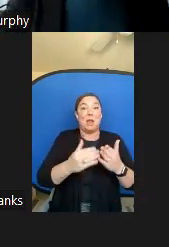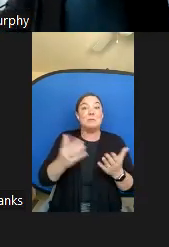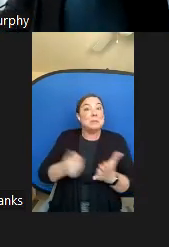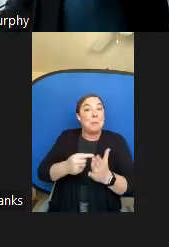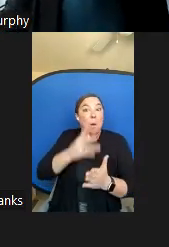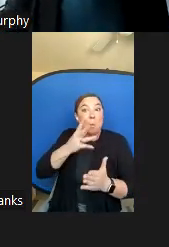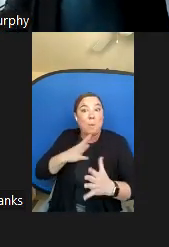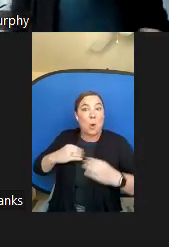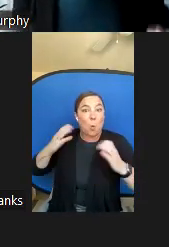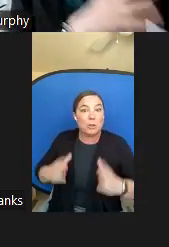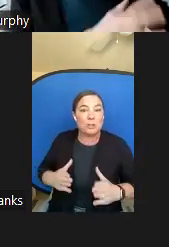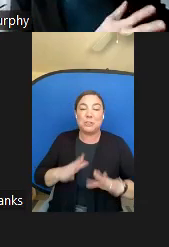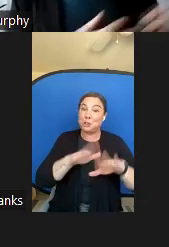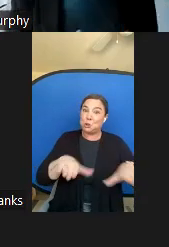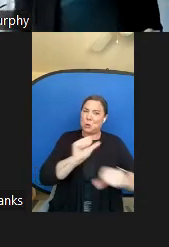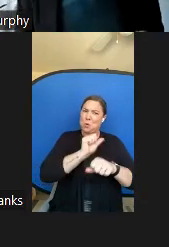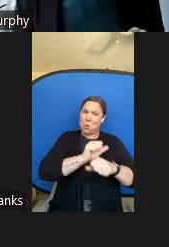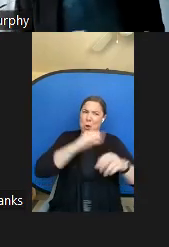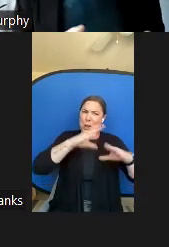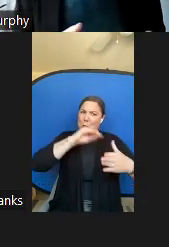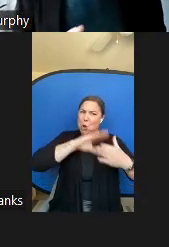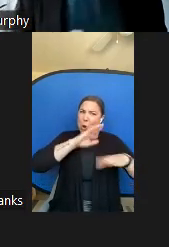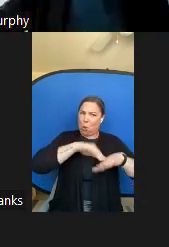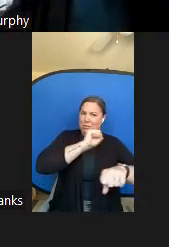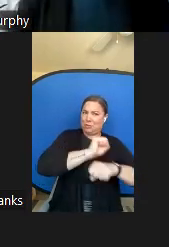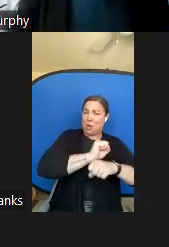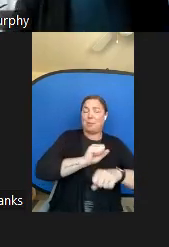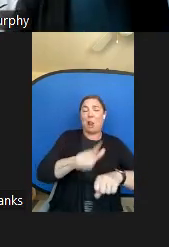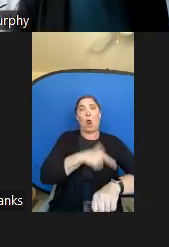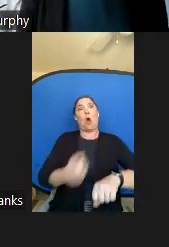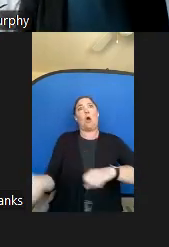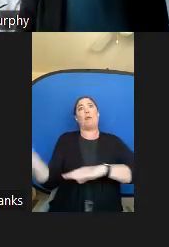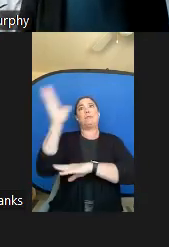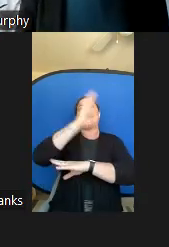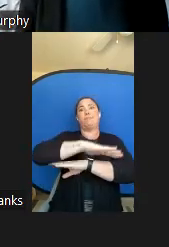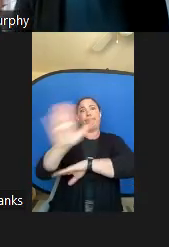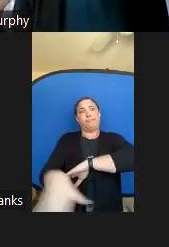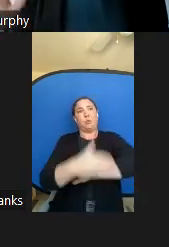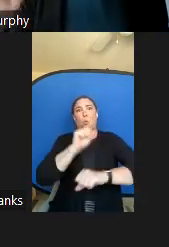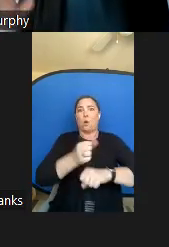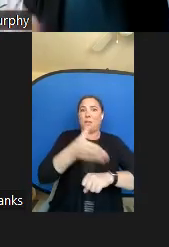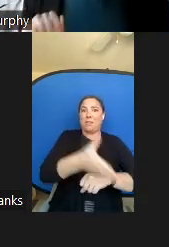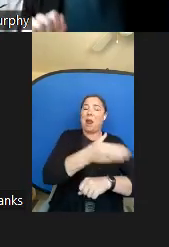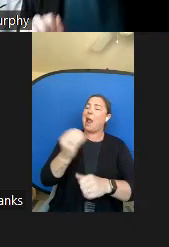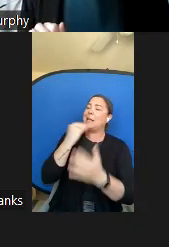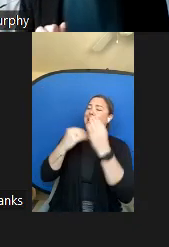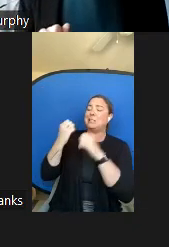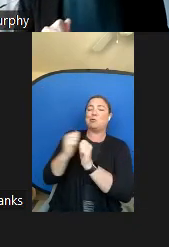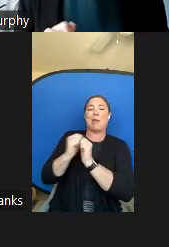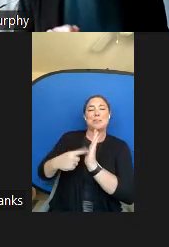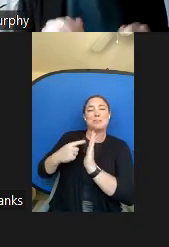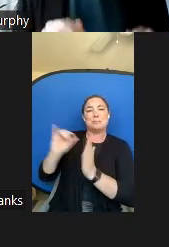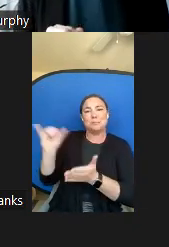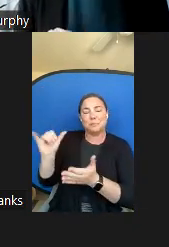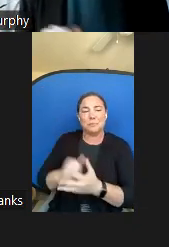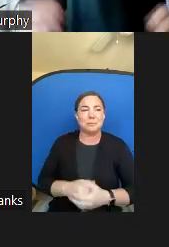might be training on the job. Long days might be spent operating the kiln and meals shared. Certain stages of the production